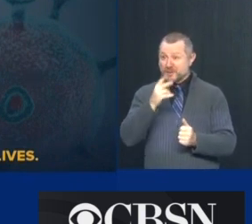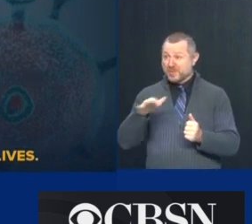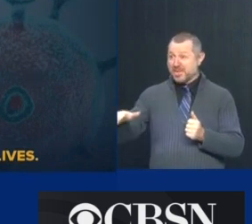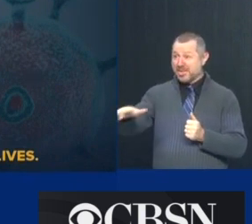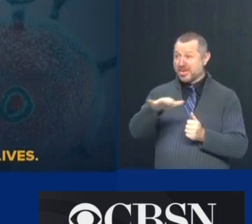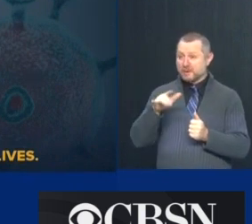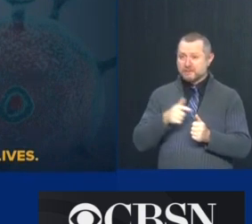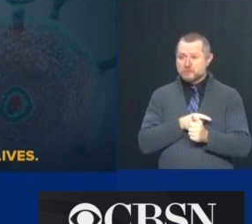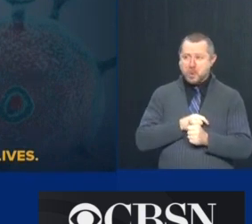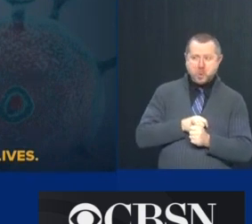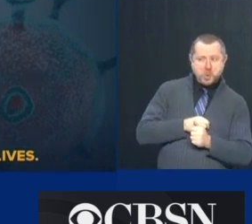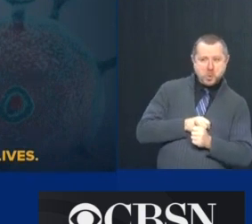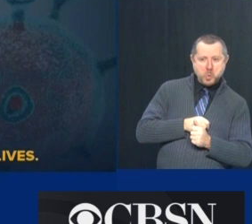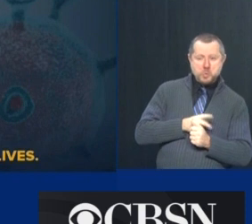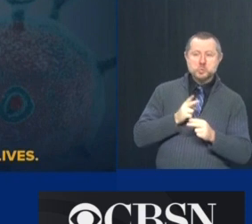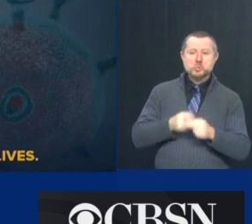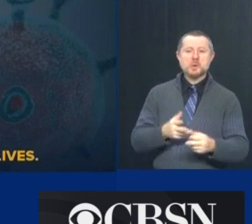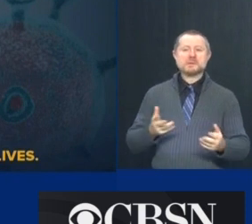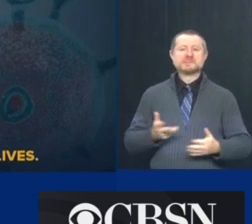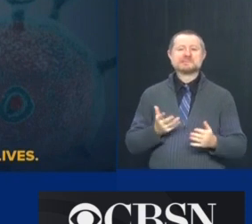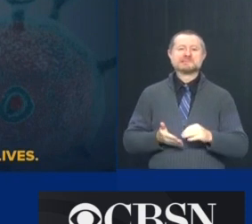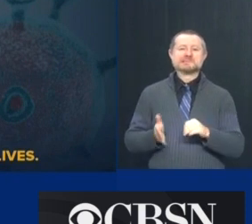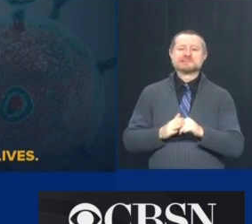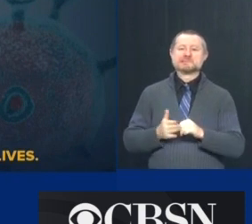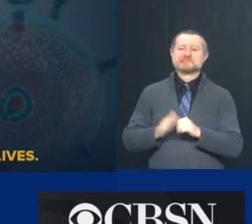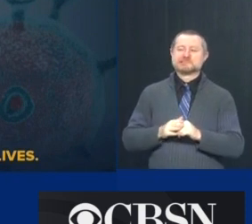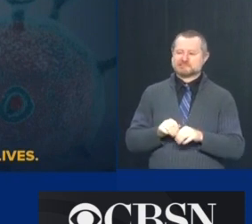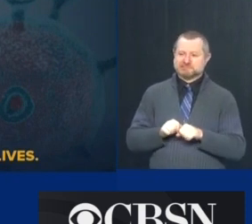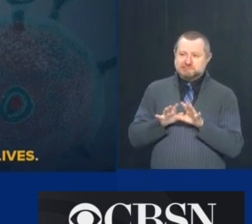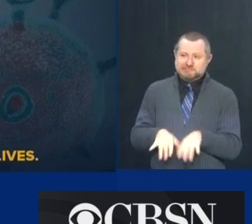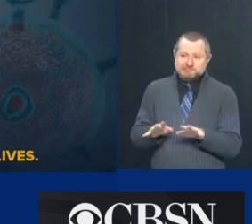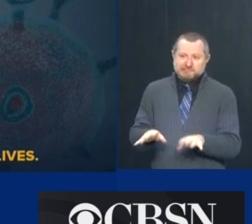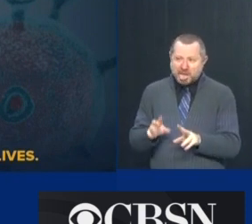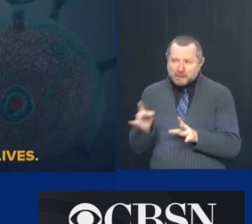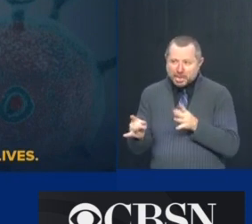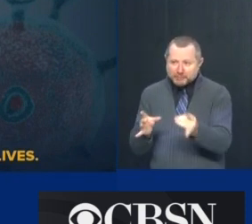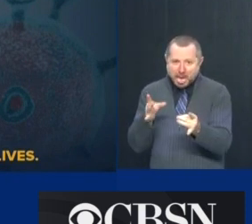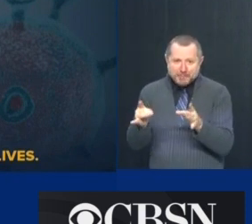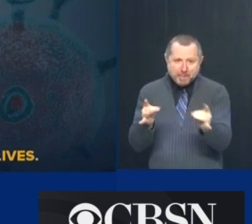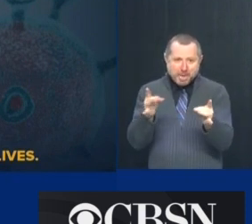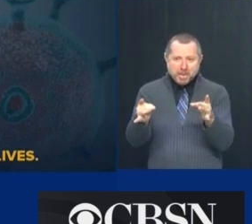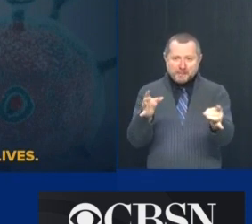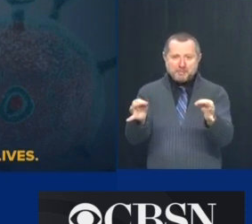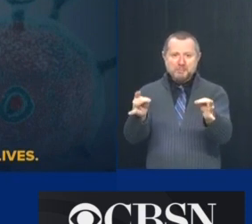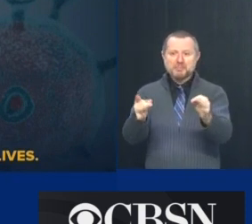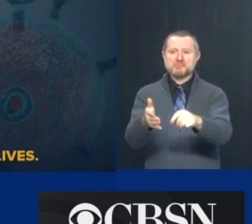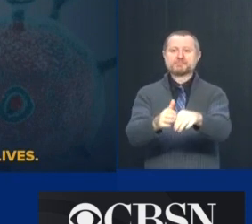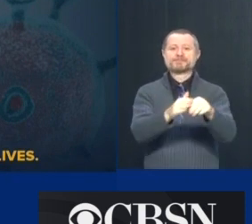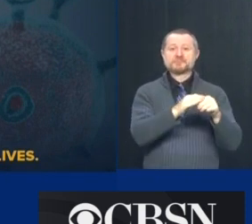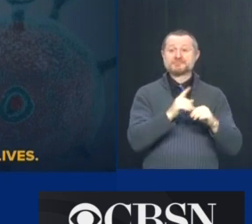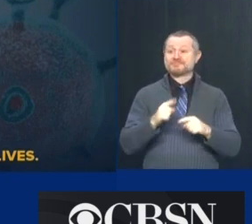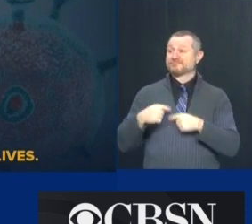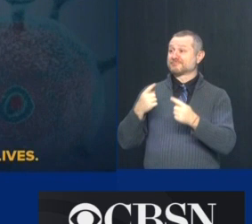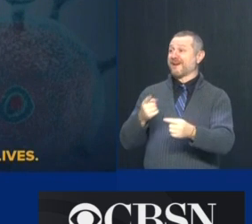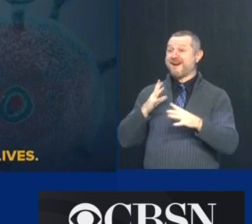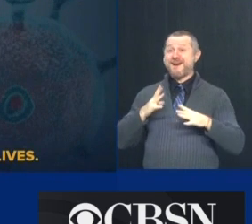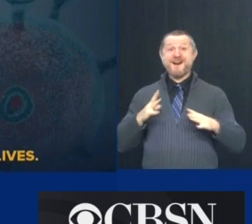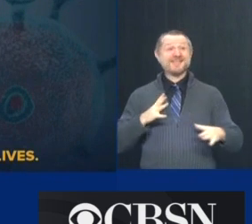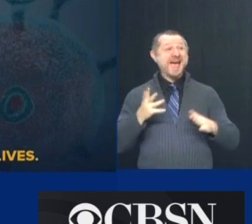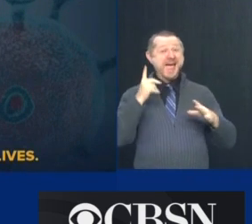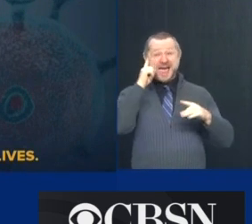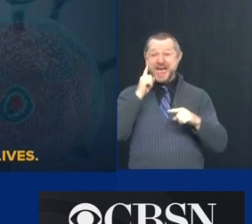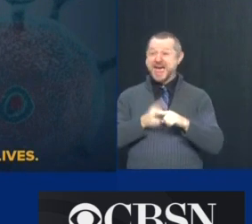of viral transmission. All those things that the holiday season brings,